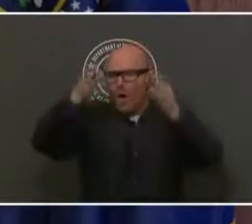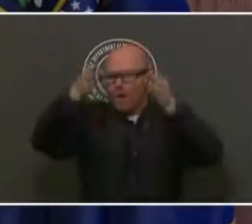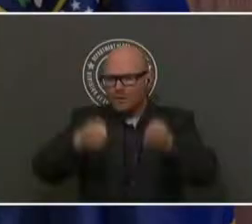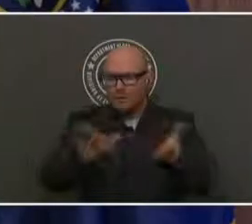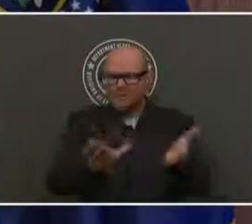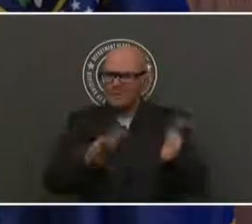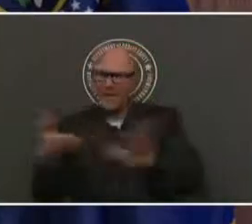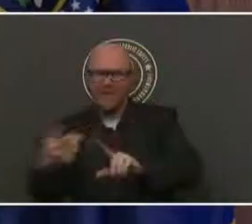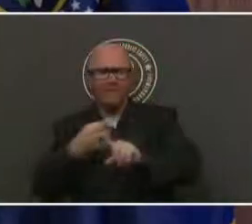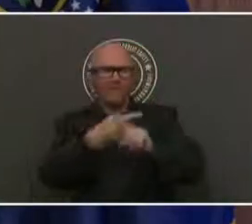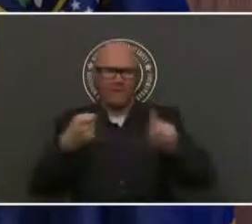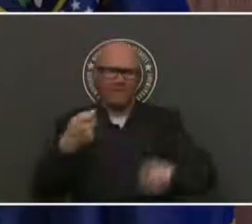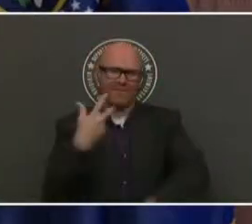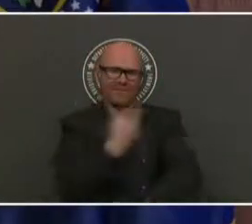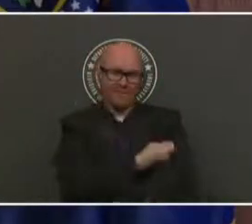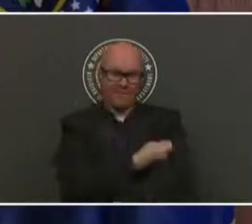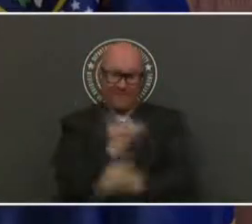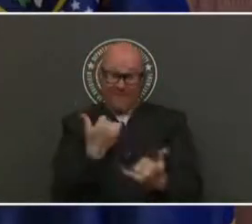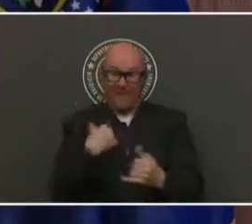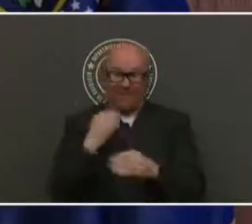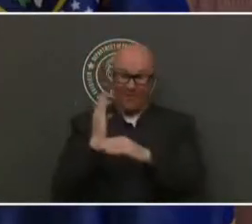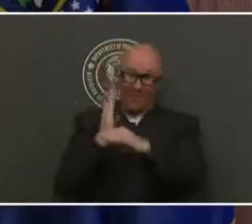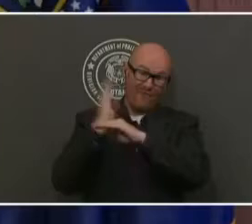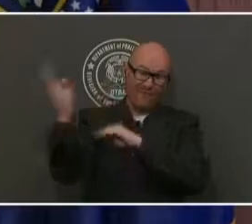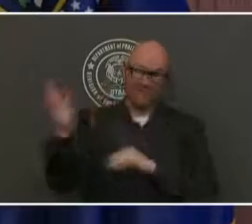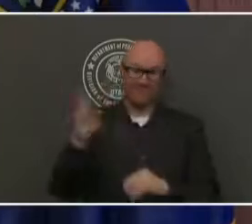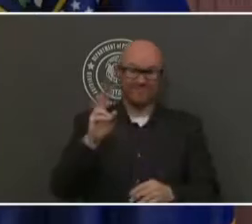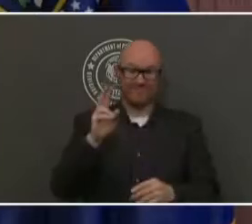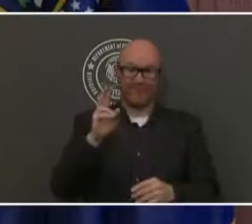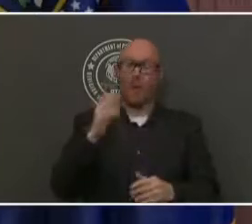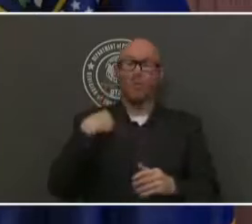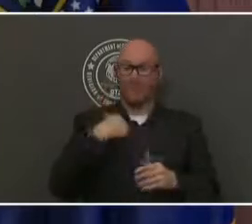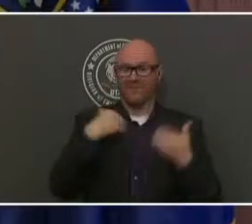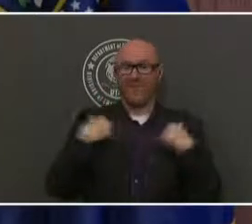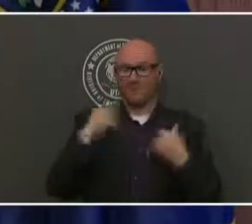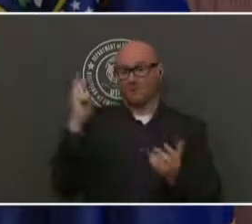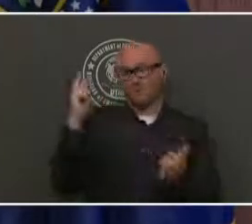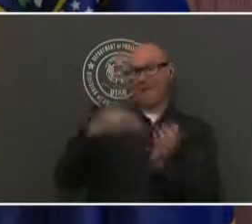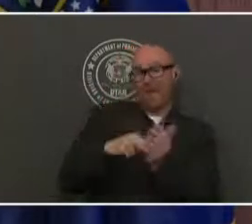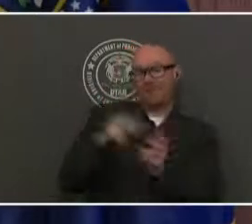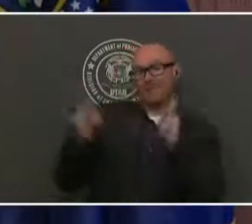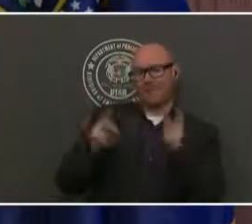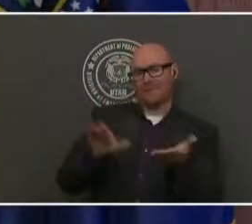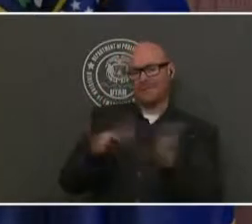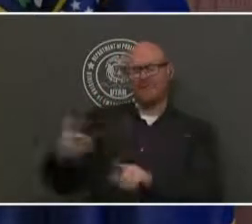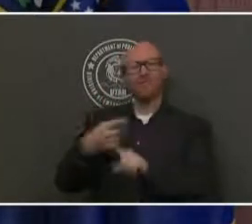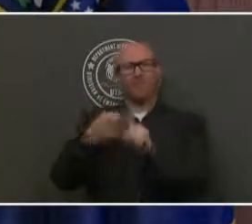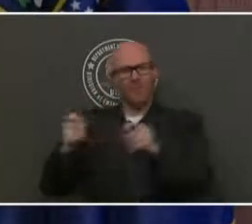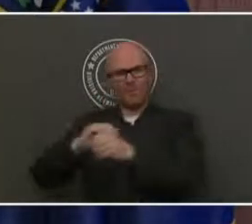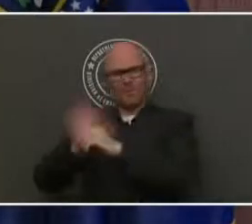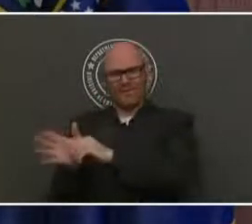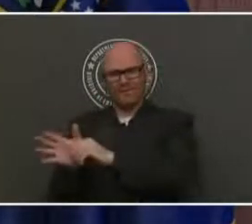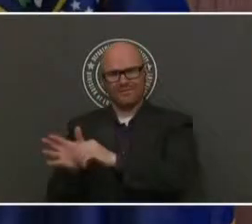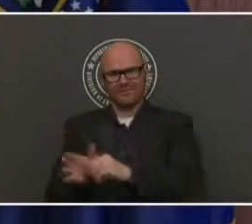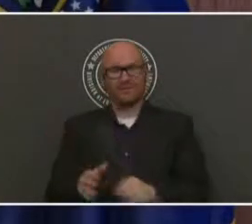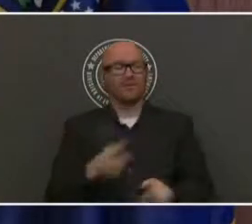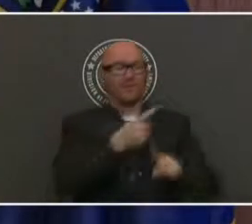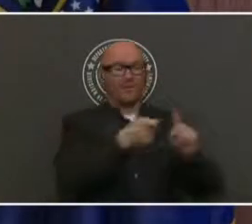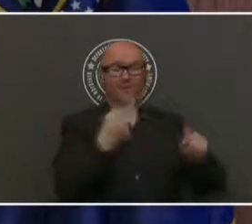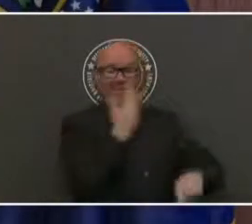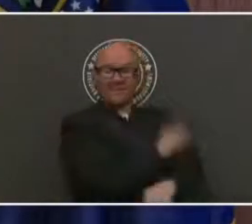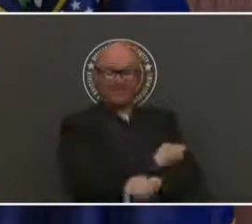And we've had well over 2,000 deaths from the virus right now. So I just hope that this does not